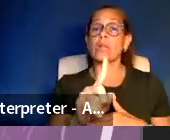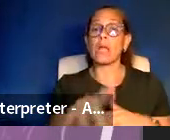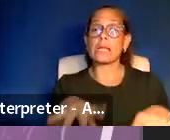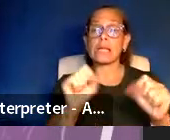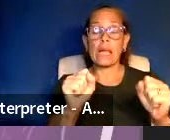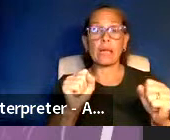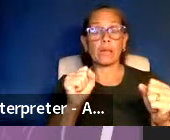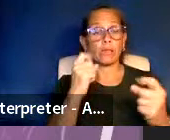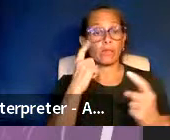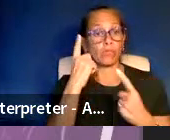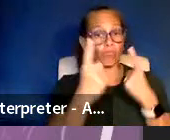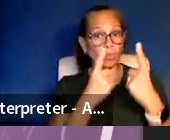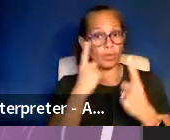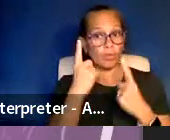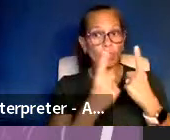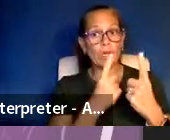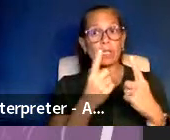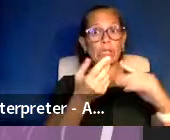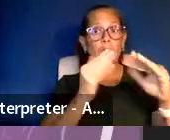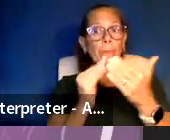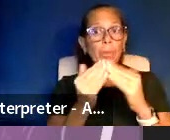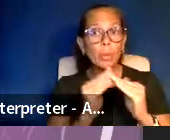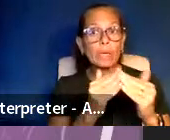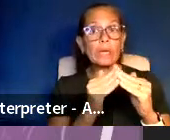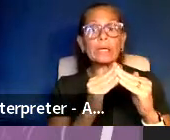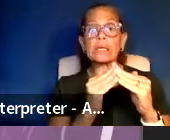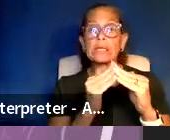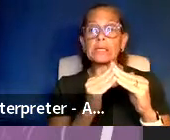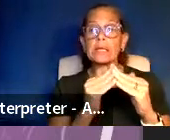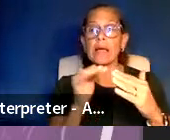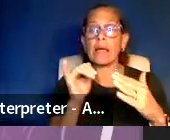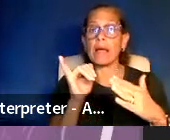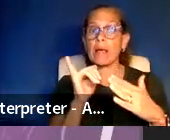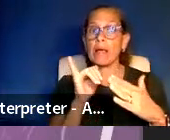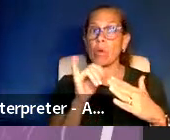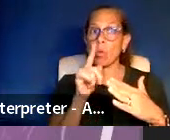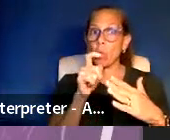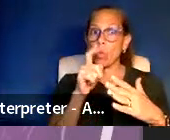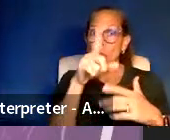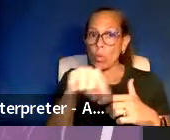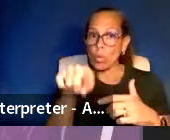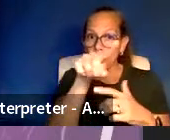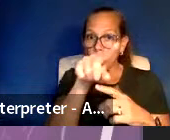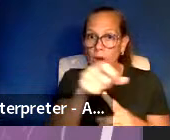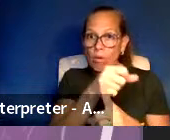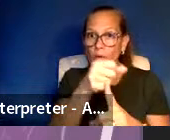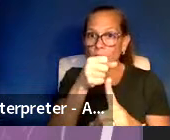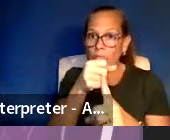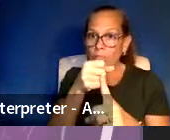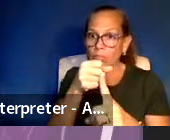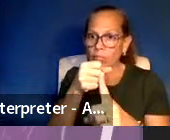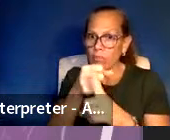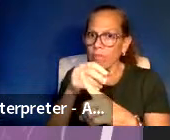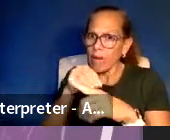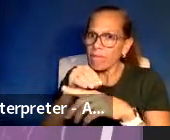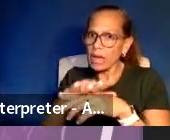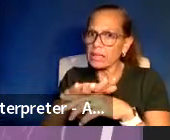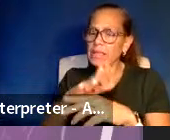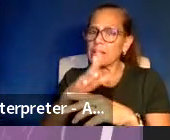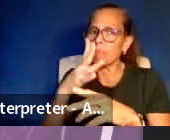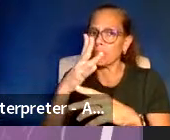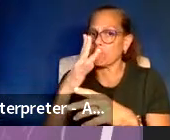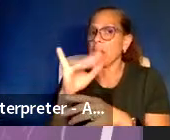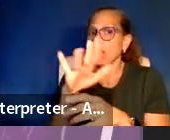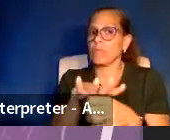into consideration communities that are affected around the whole area,